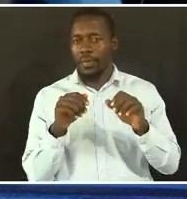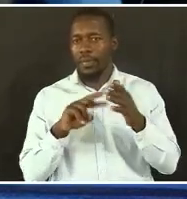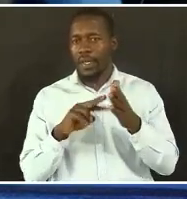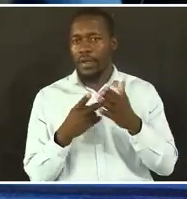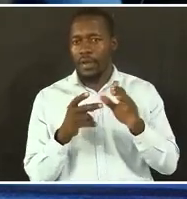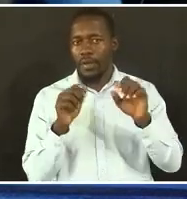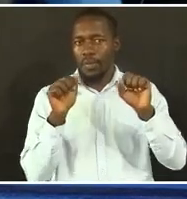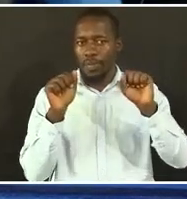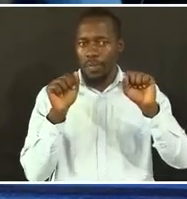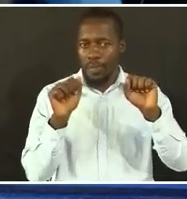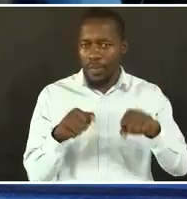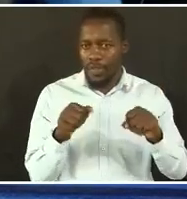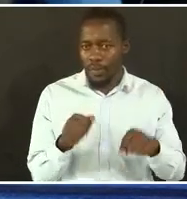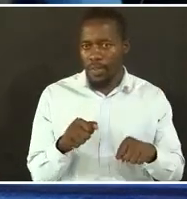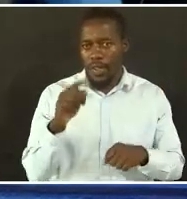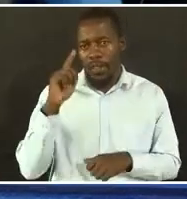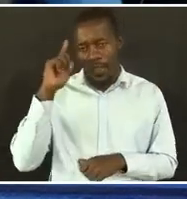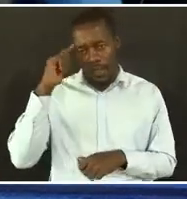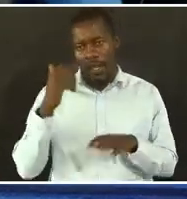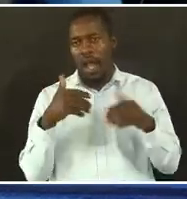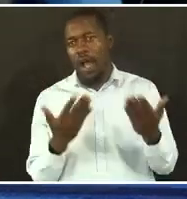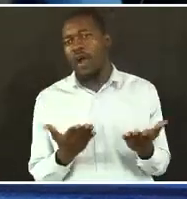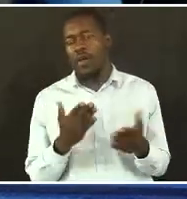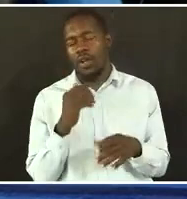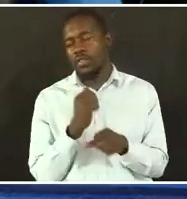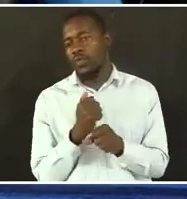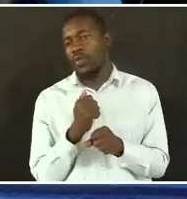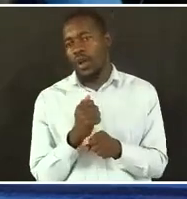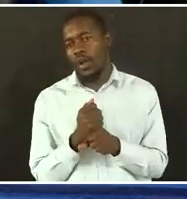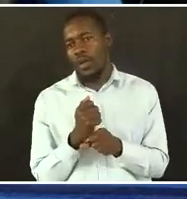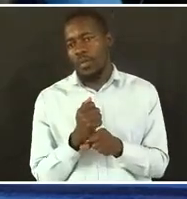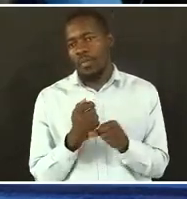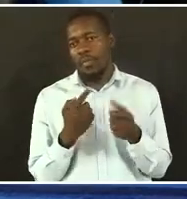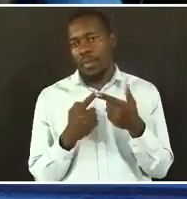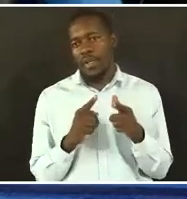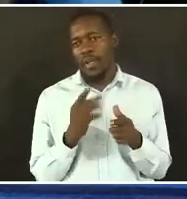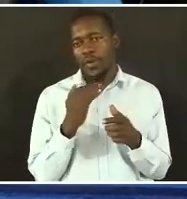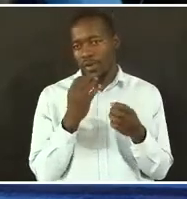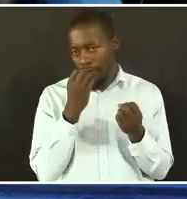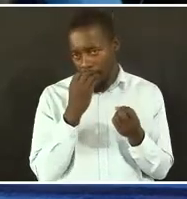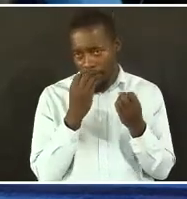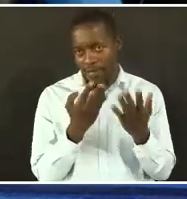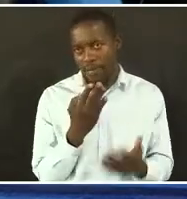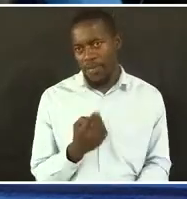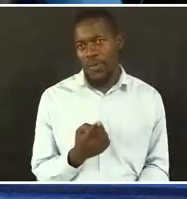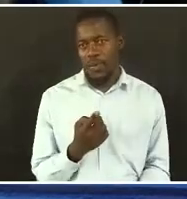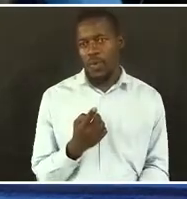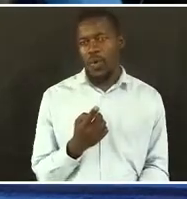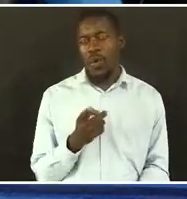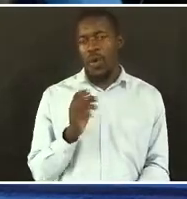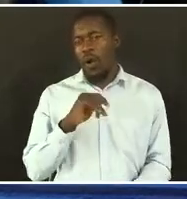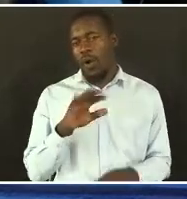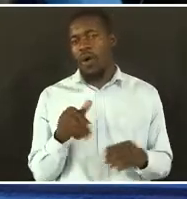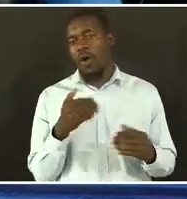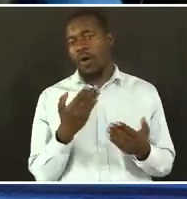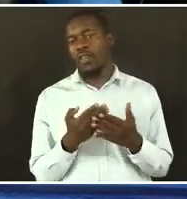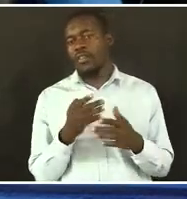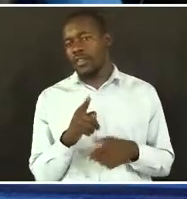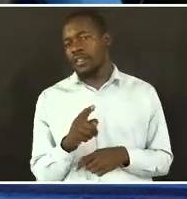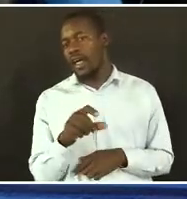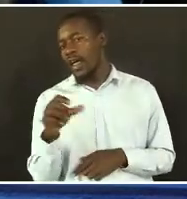wonder that then, how does this work? But I want to tell you that all these other